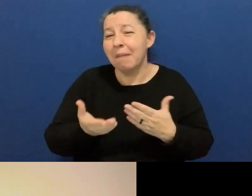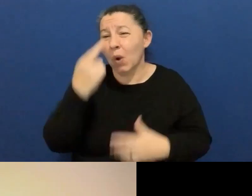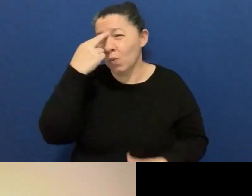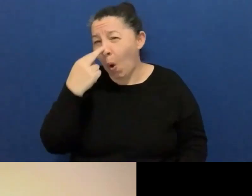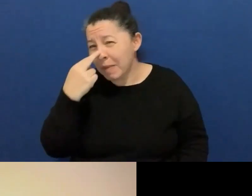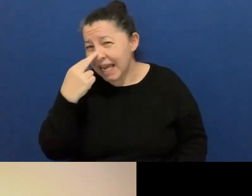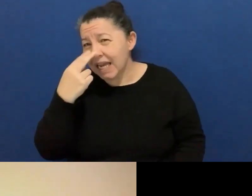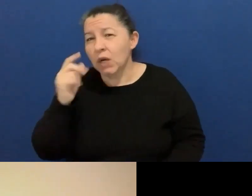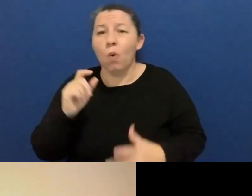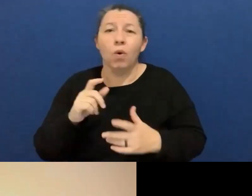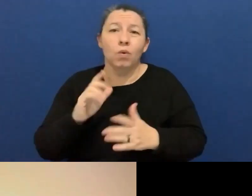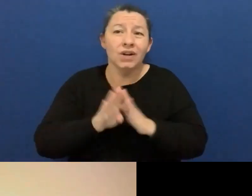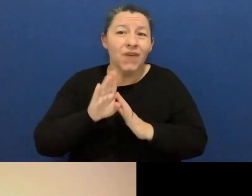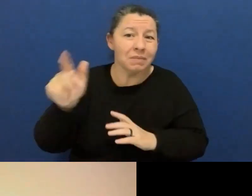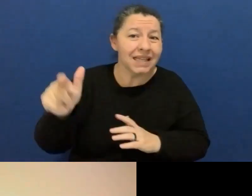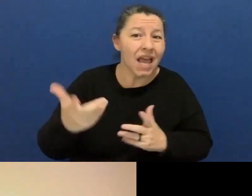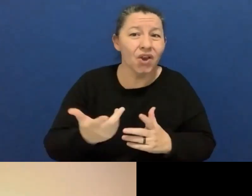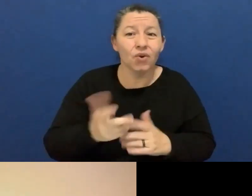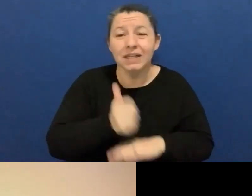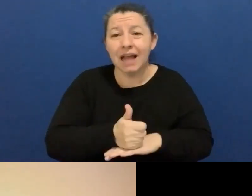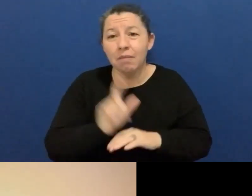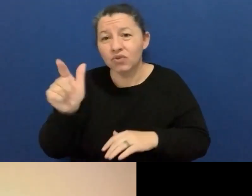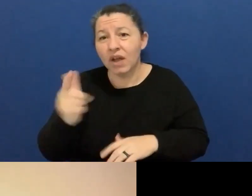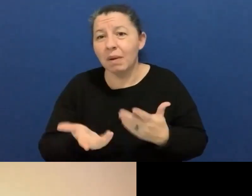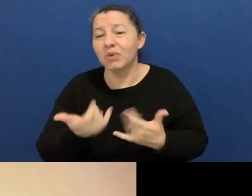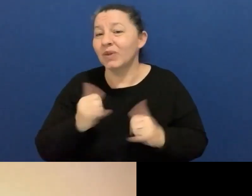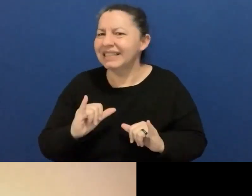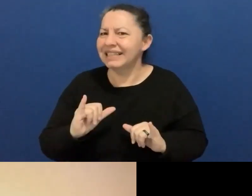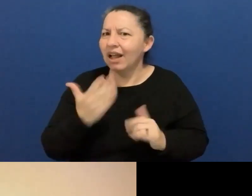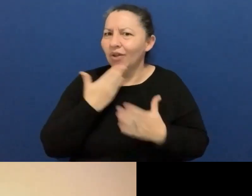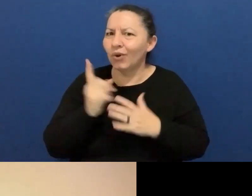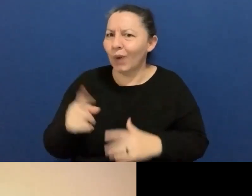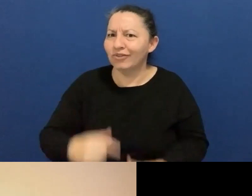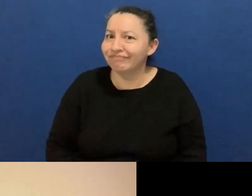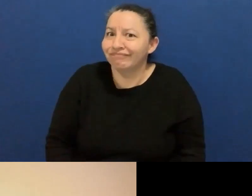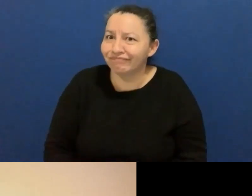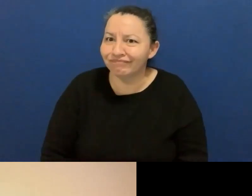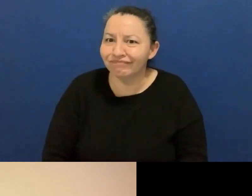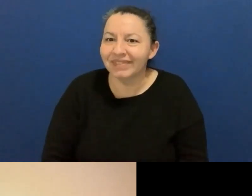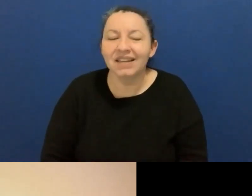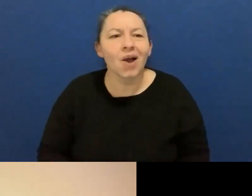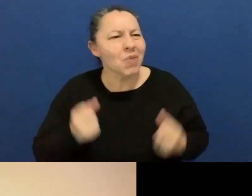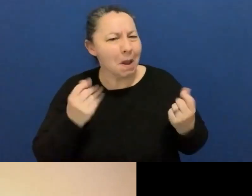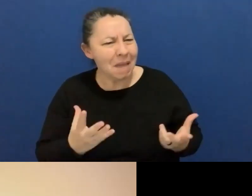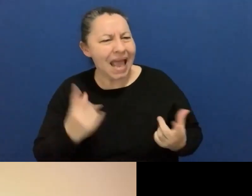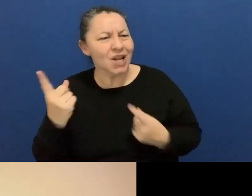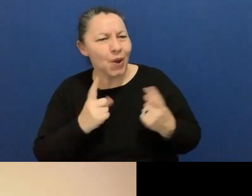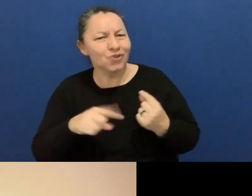So it's still a nagging question. So there are a lot of questions about the walls, by the